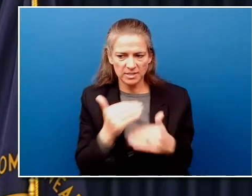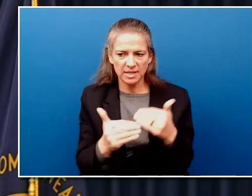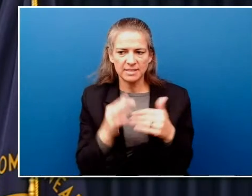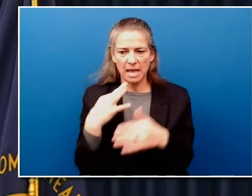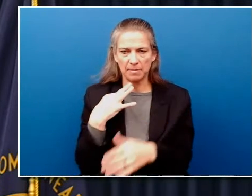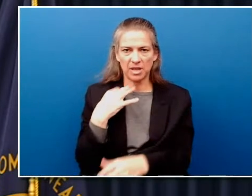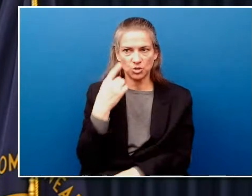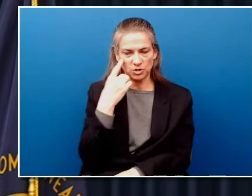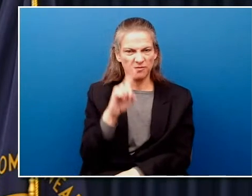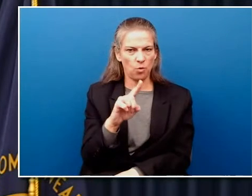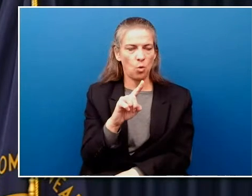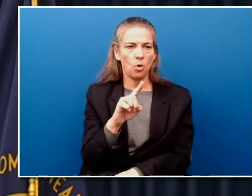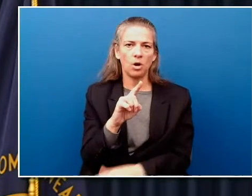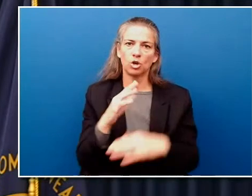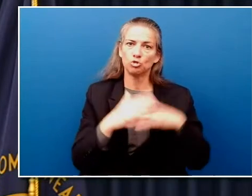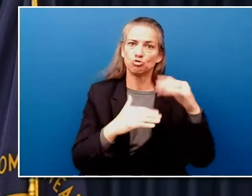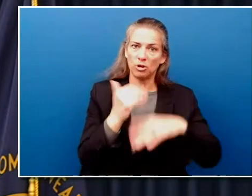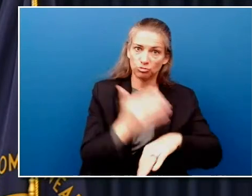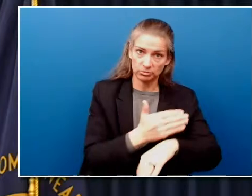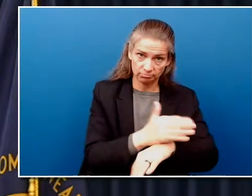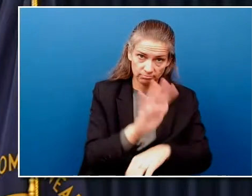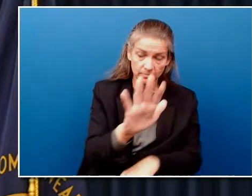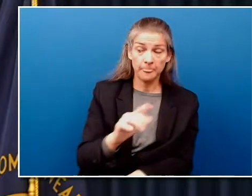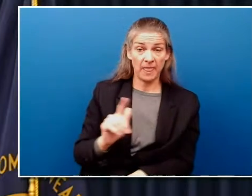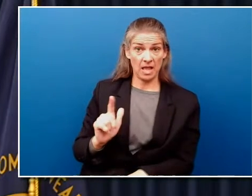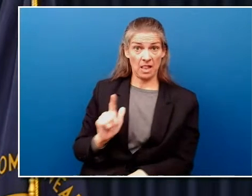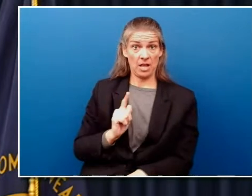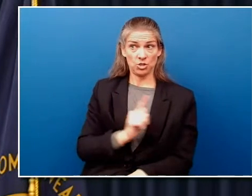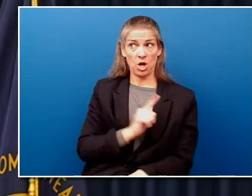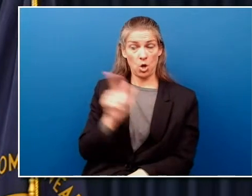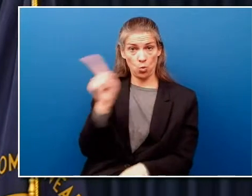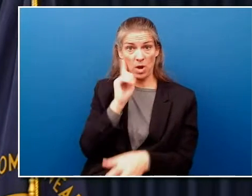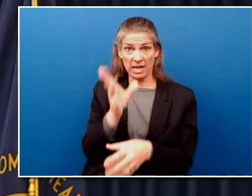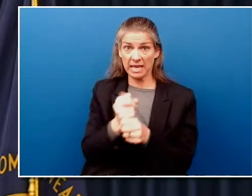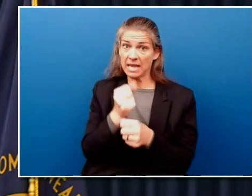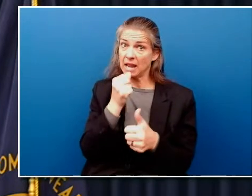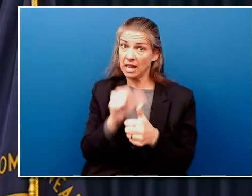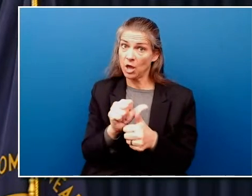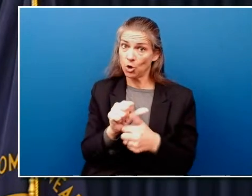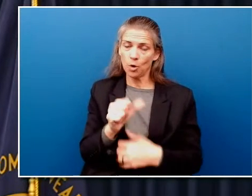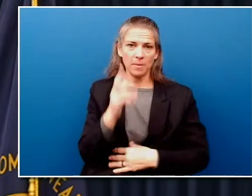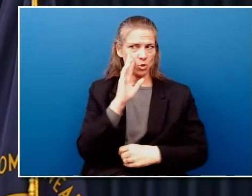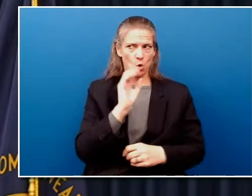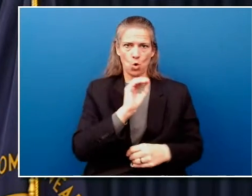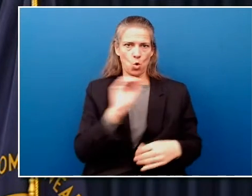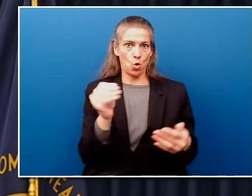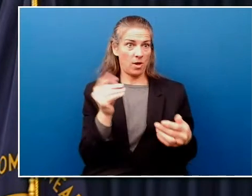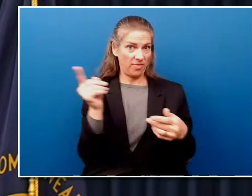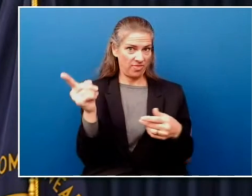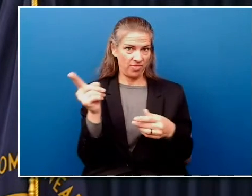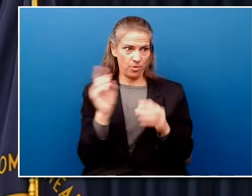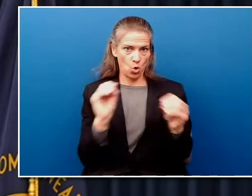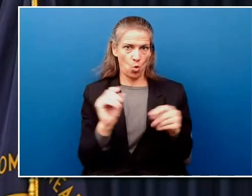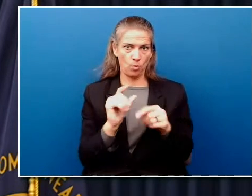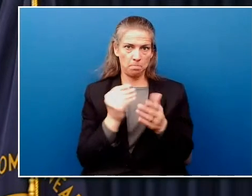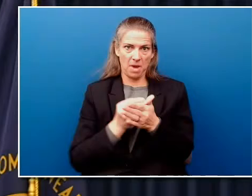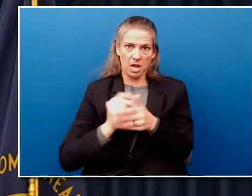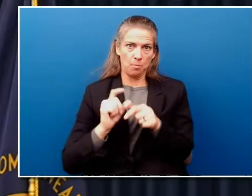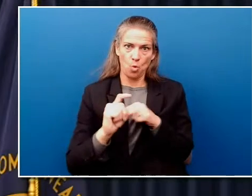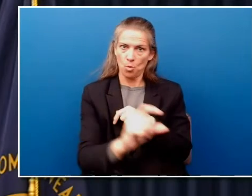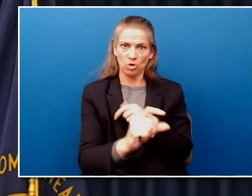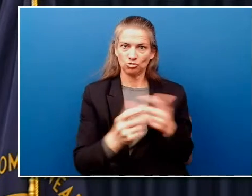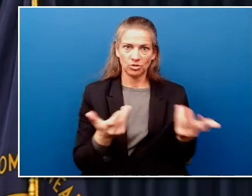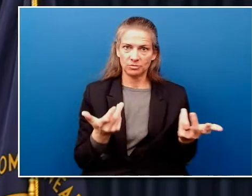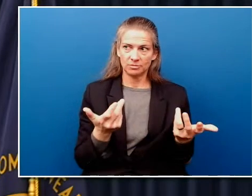Now, the legislature will be getting a letter because no appropriation was made for it. Right? This is a whole new